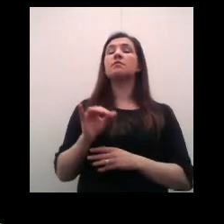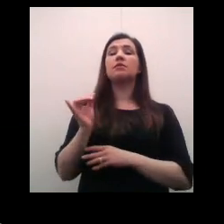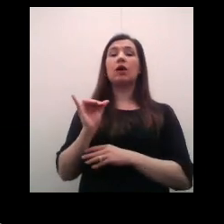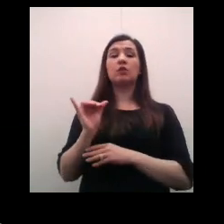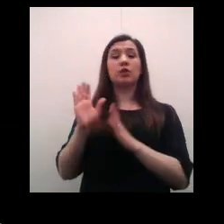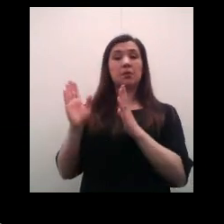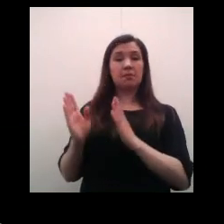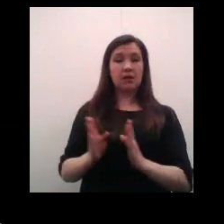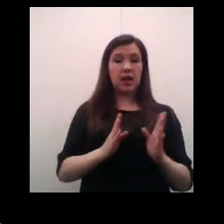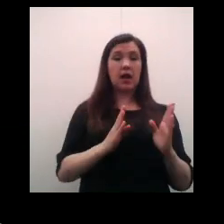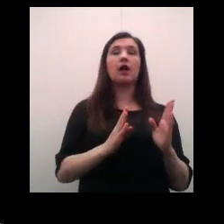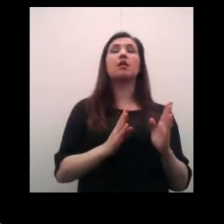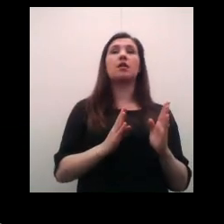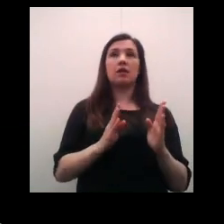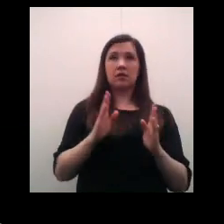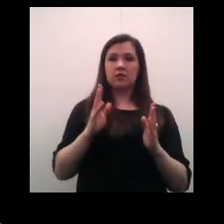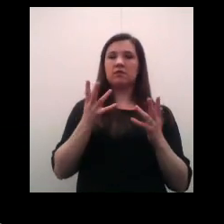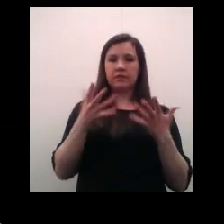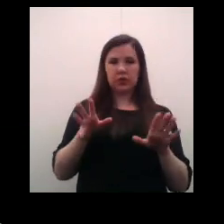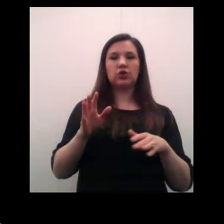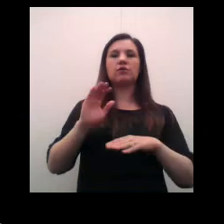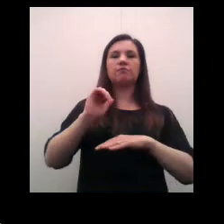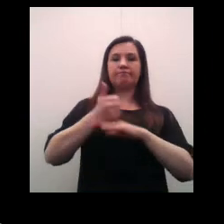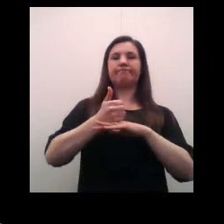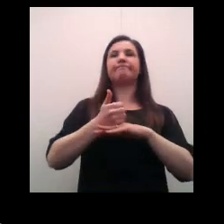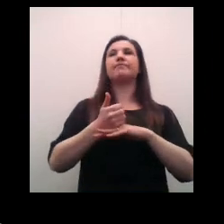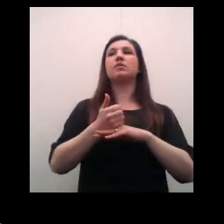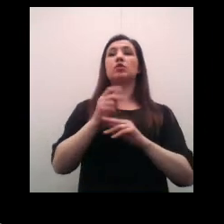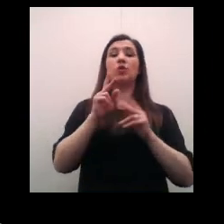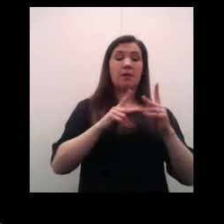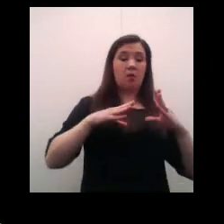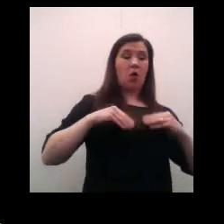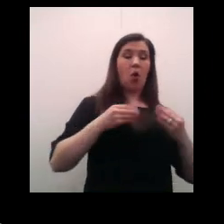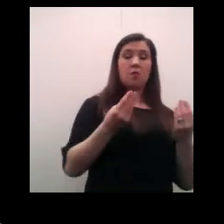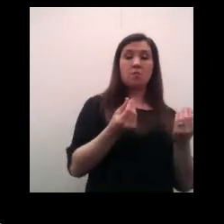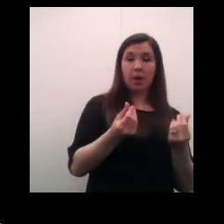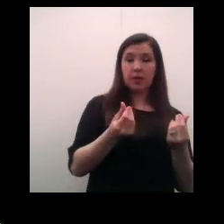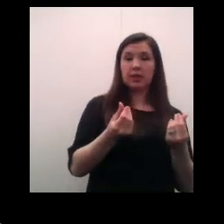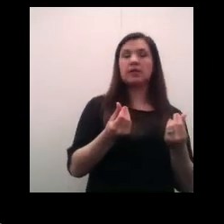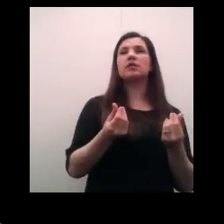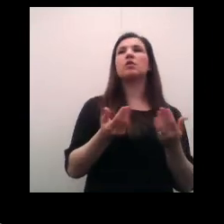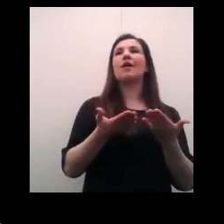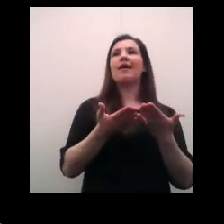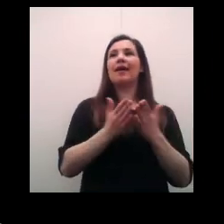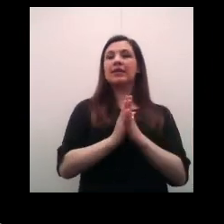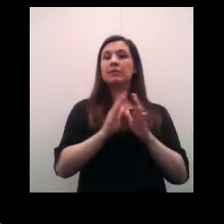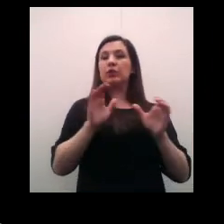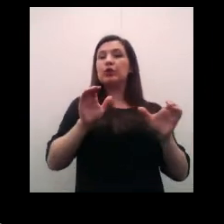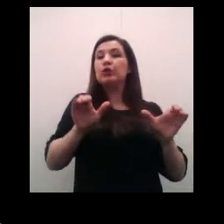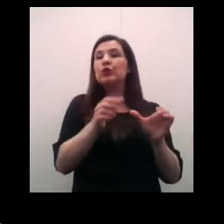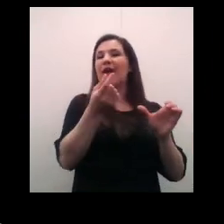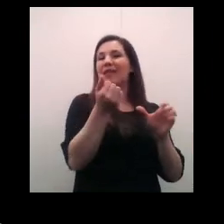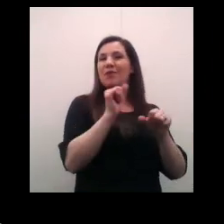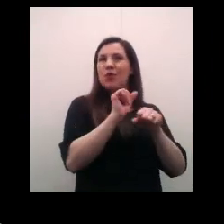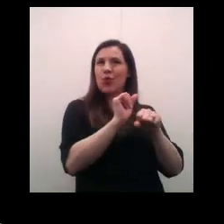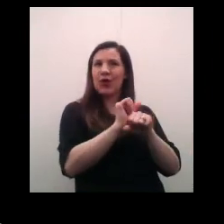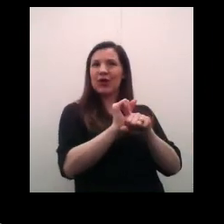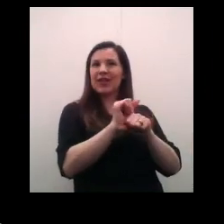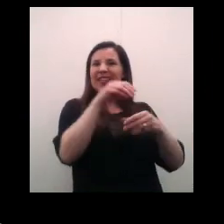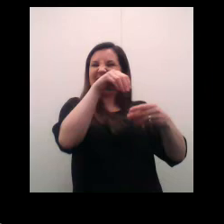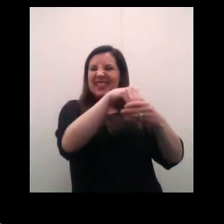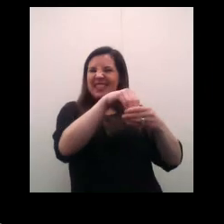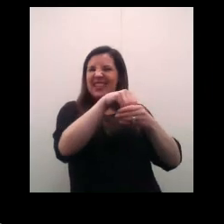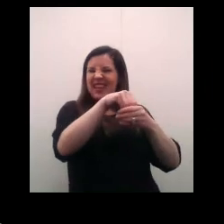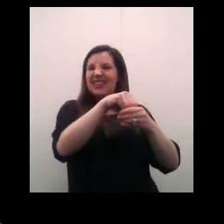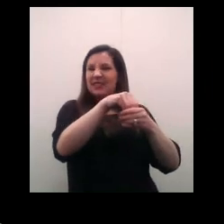plan. With people who own the properties, we're going to ask them to do a little bit of the work for us on the